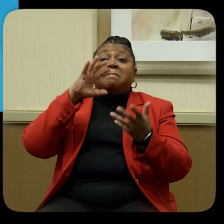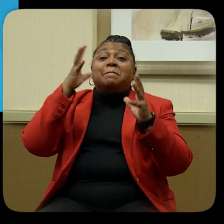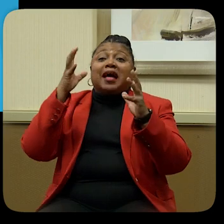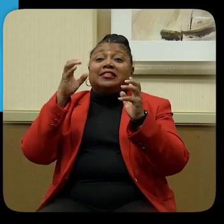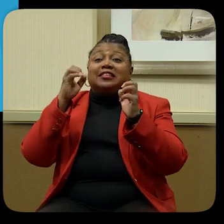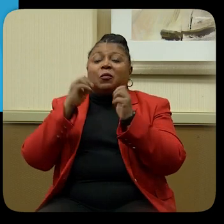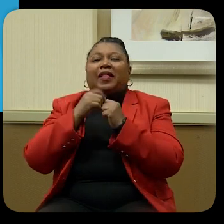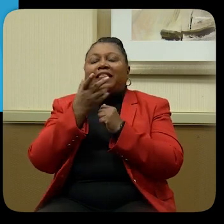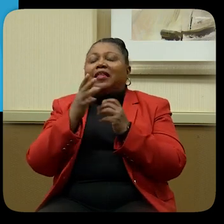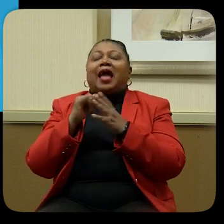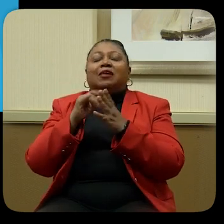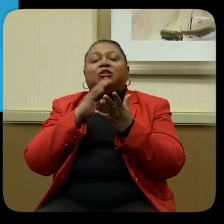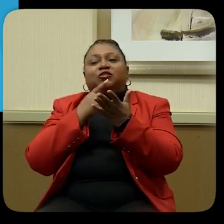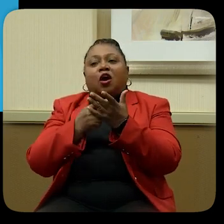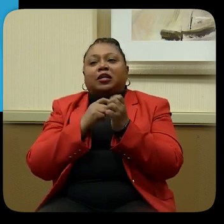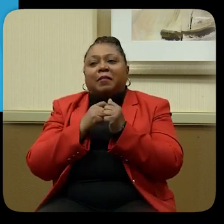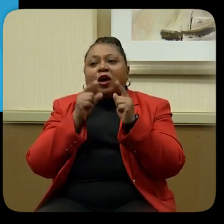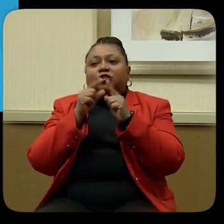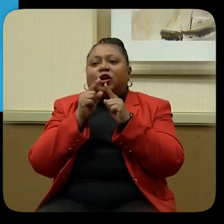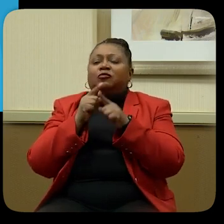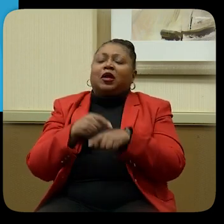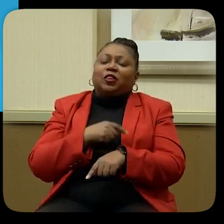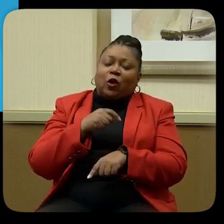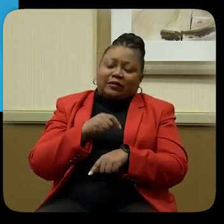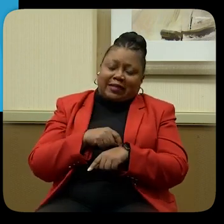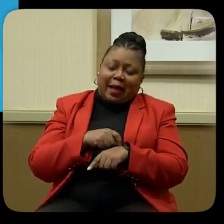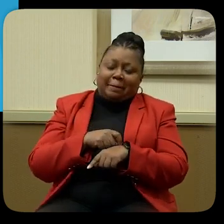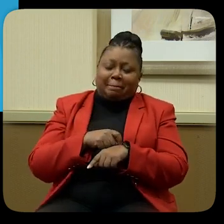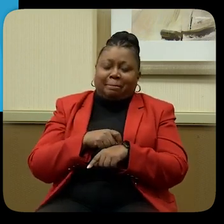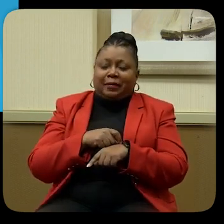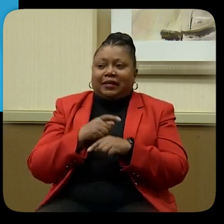with the thing, okay, so we talked about terms for a long time.